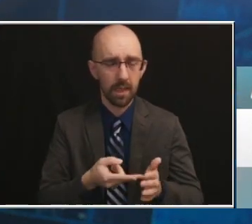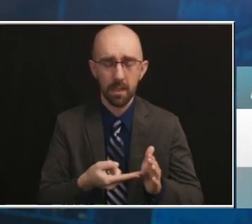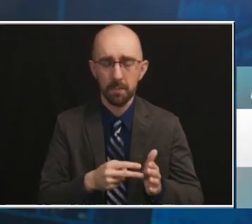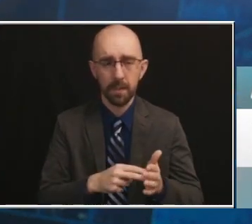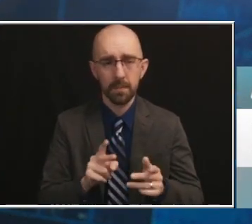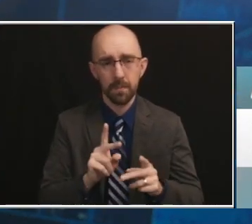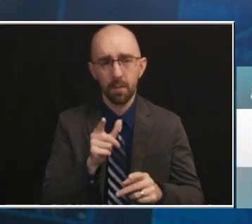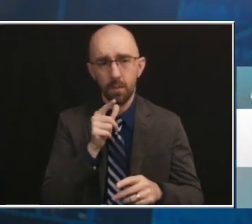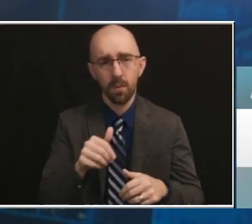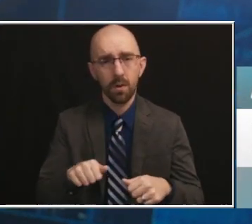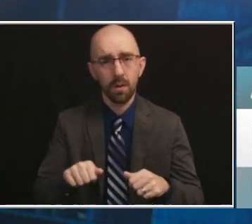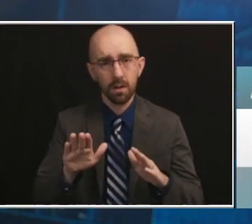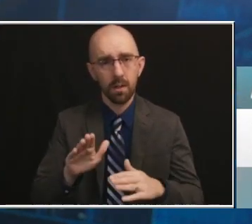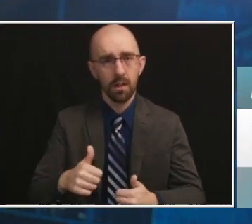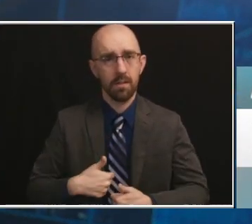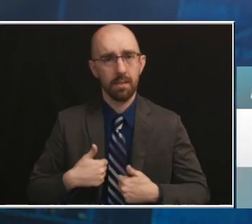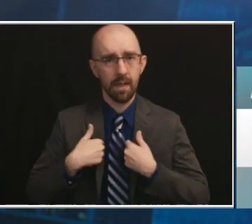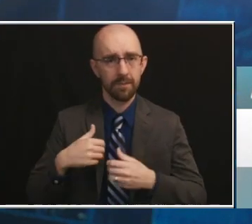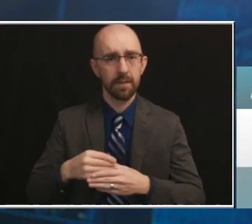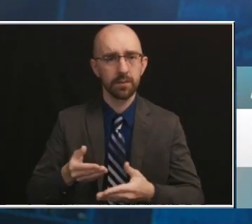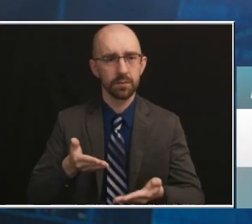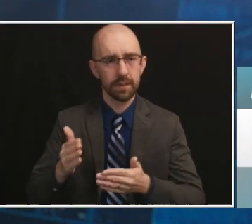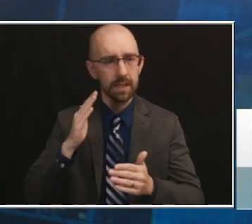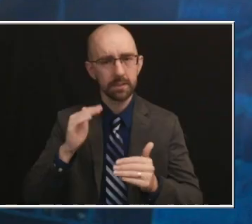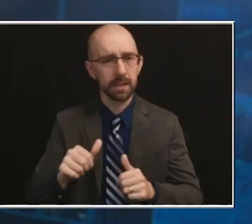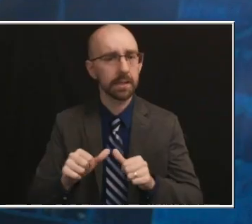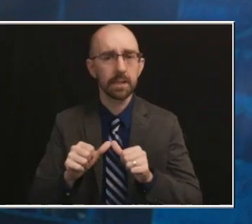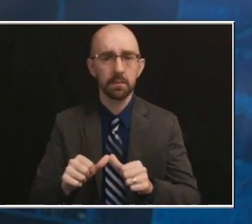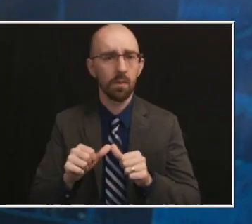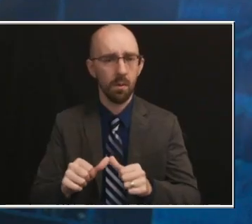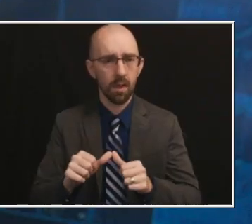lives in service expect just to keep going, and